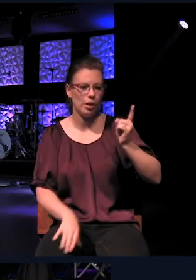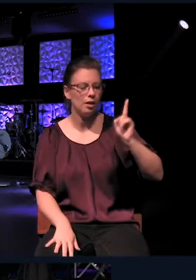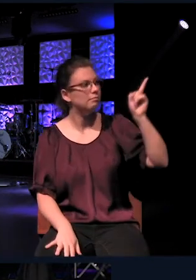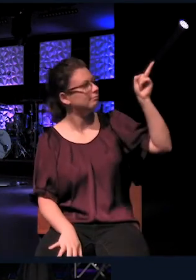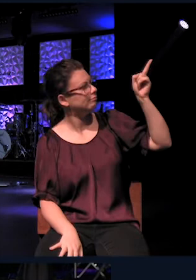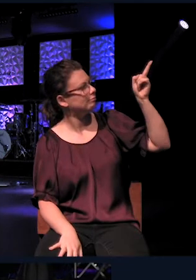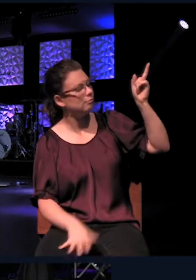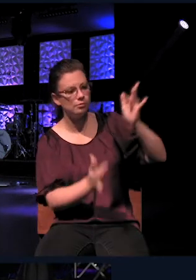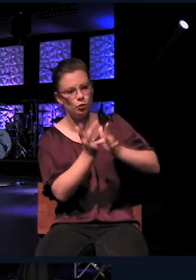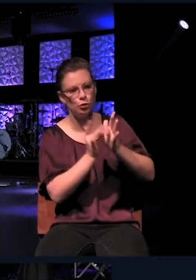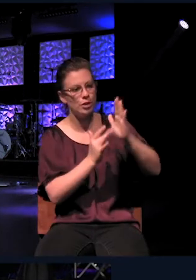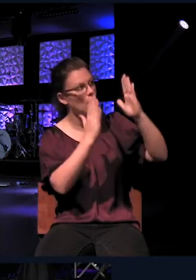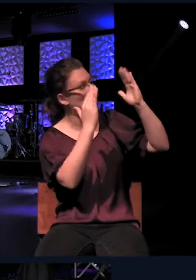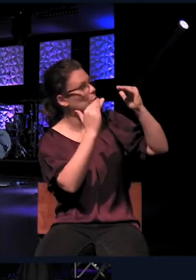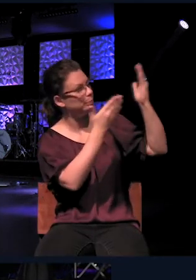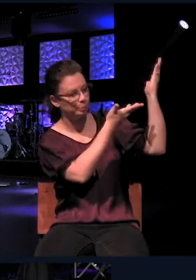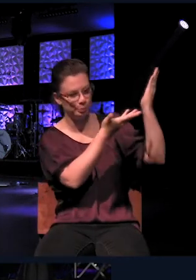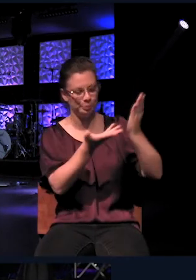Jesus.